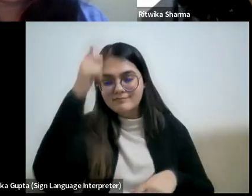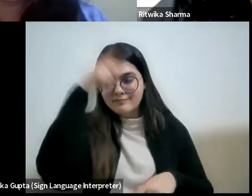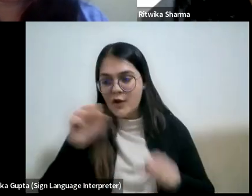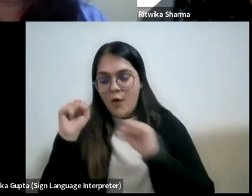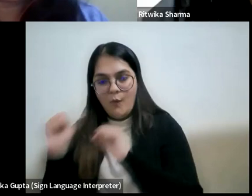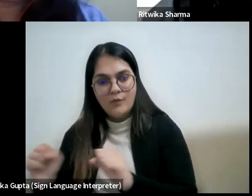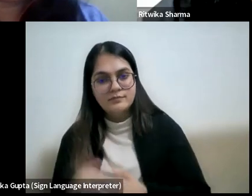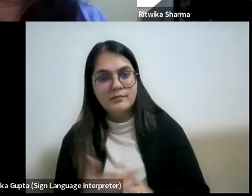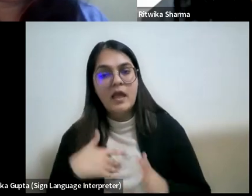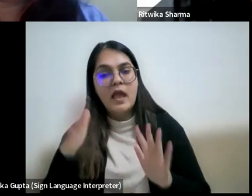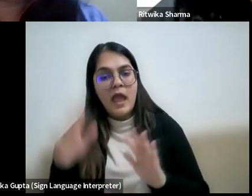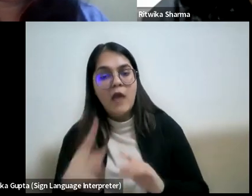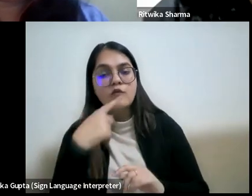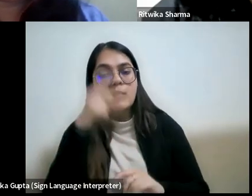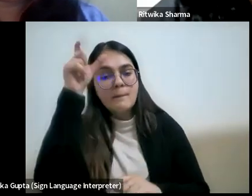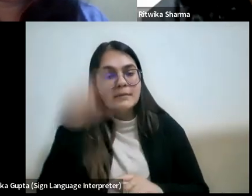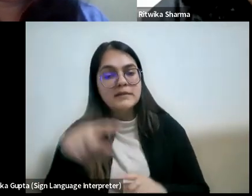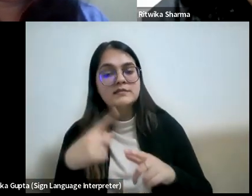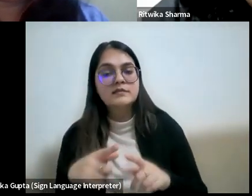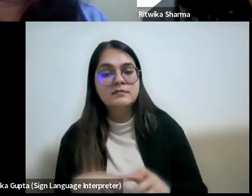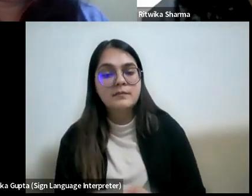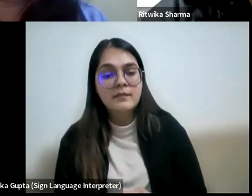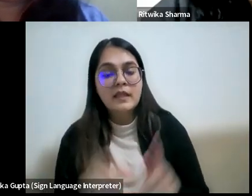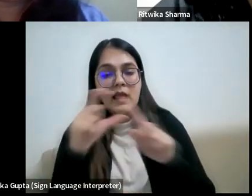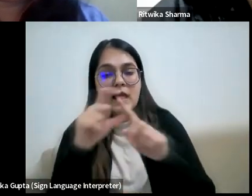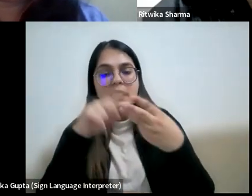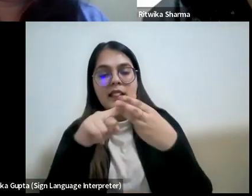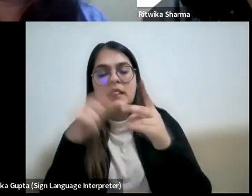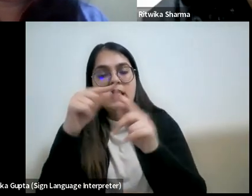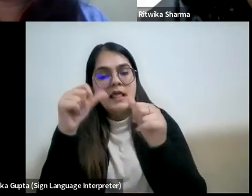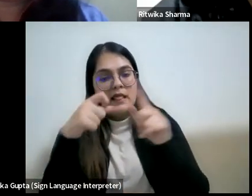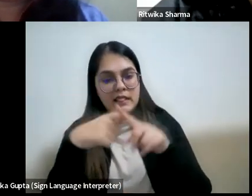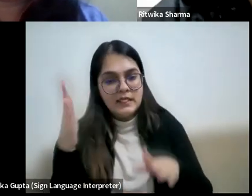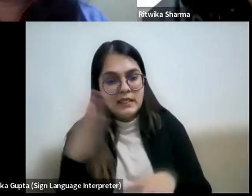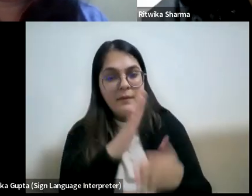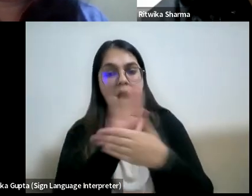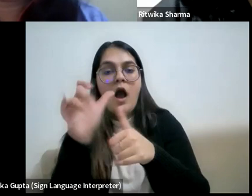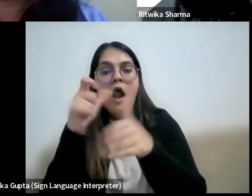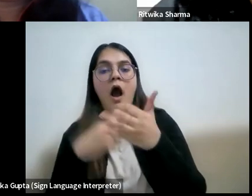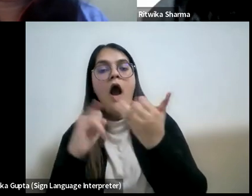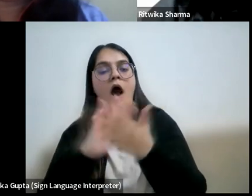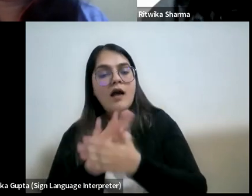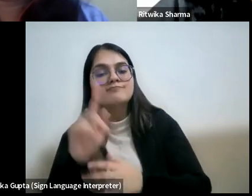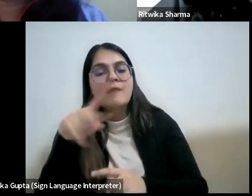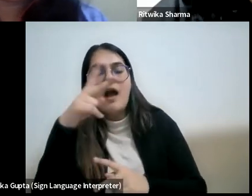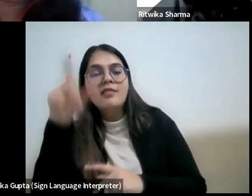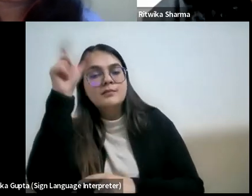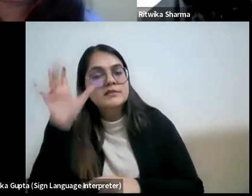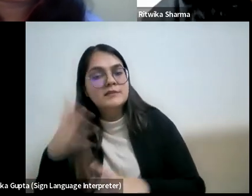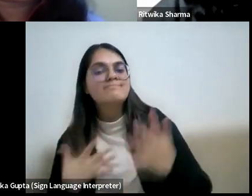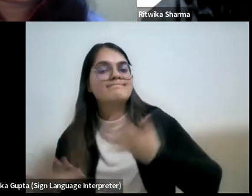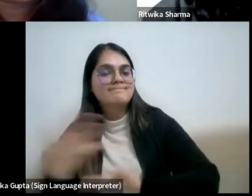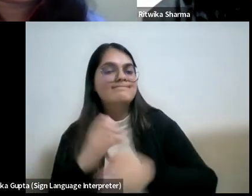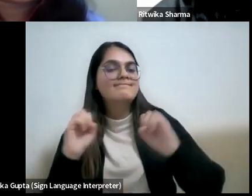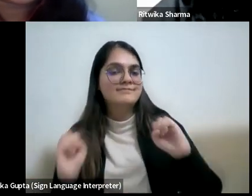We will have Justice Deepak Gupta, Mander, and Meira Kumar, and the discussion will be moderated by Alok, Prasanna Kumar. Thanks very much,